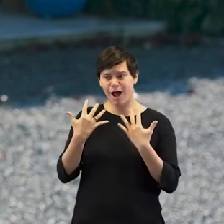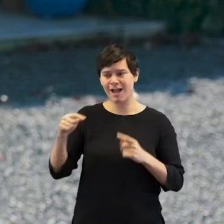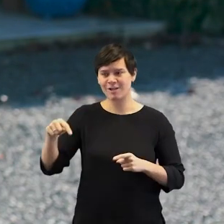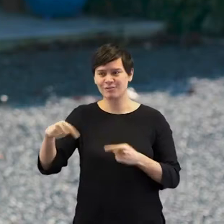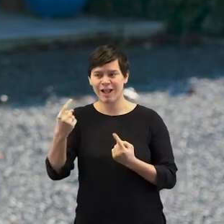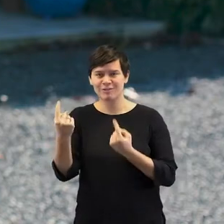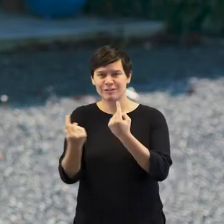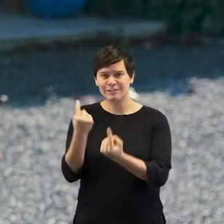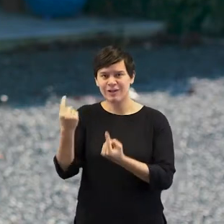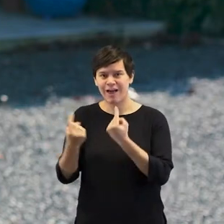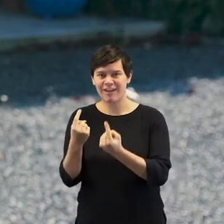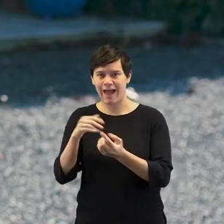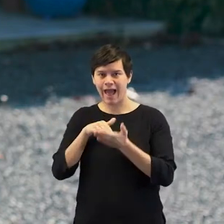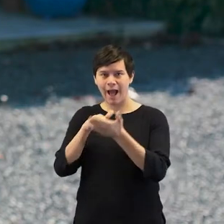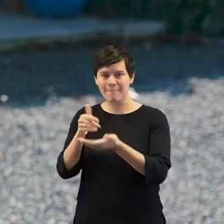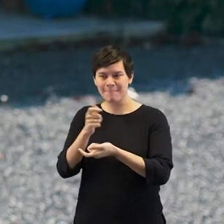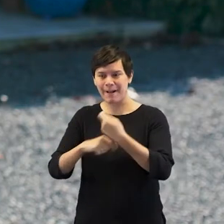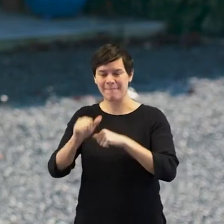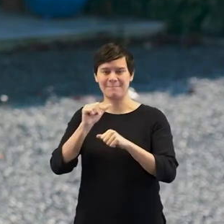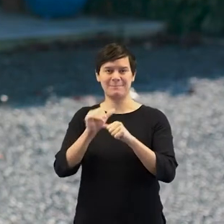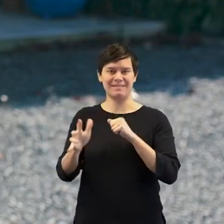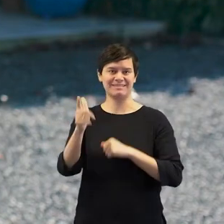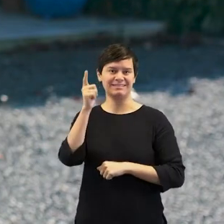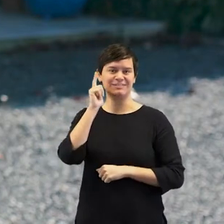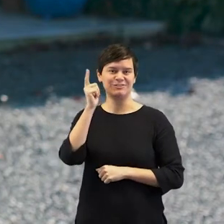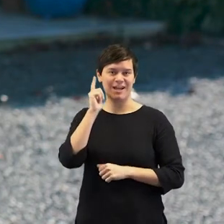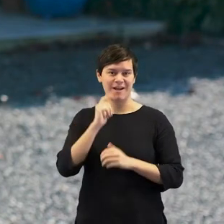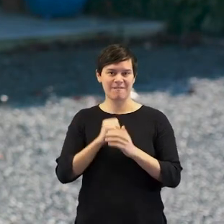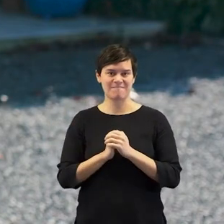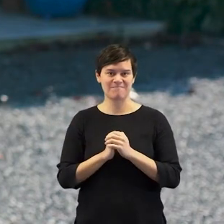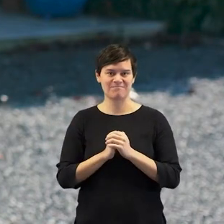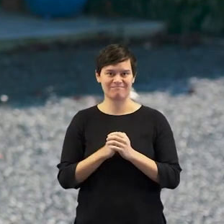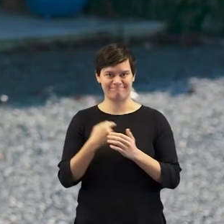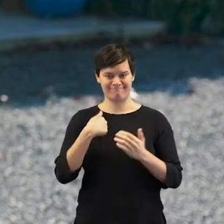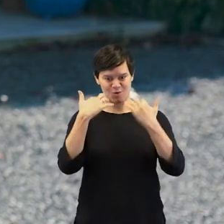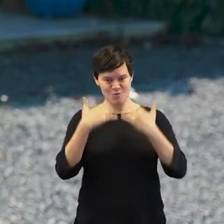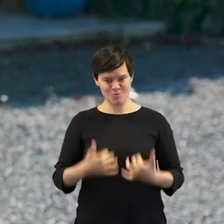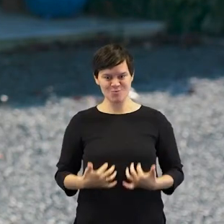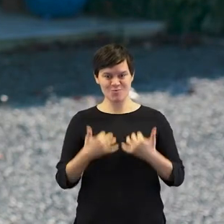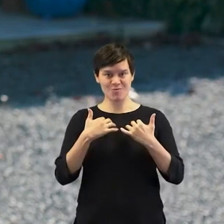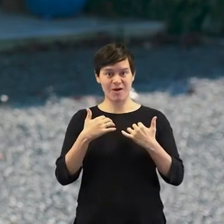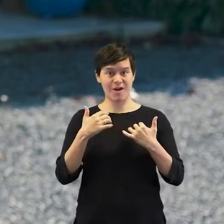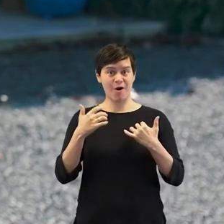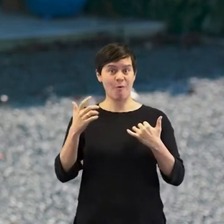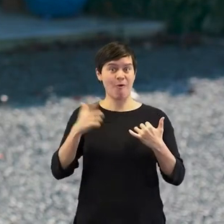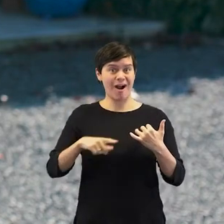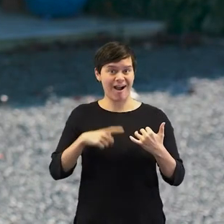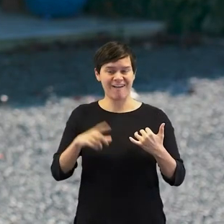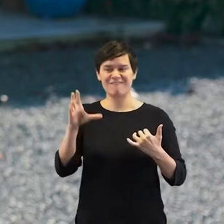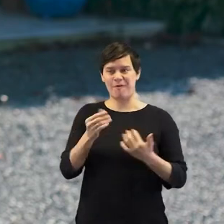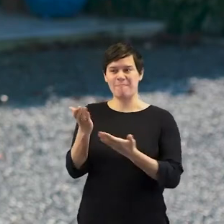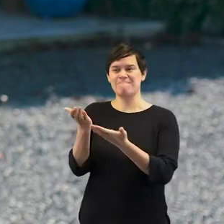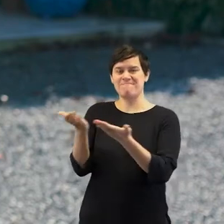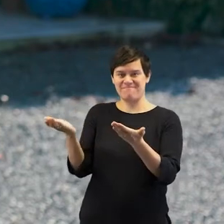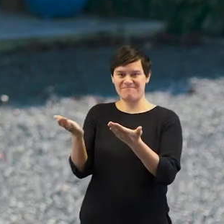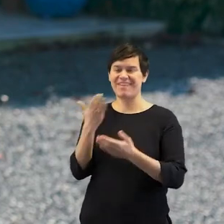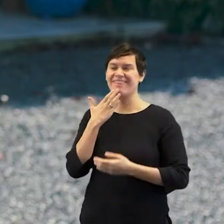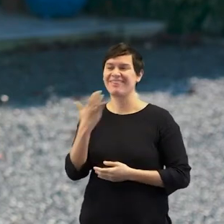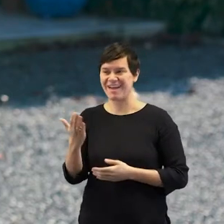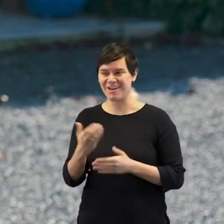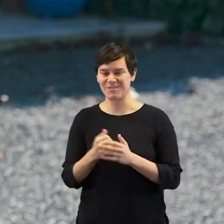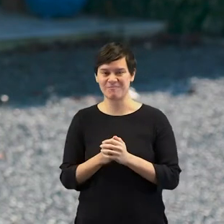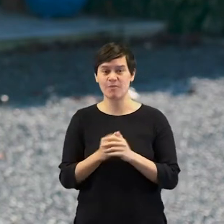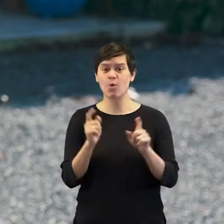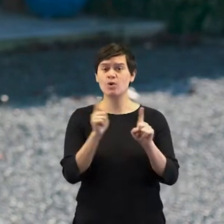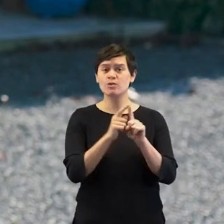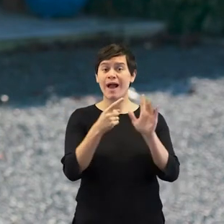inspiring and challenging each other to become the best teachers we can be. I wouldn't be who I am today without them. Thanks, Grant and Wendy. And a